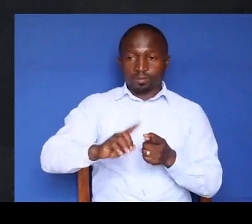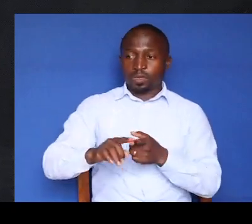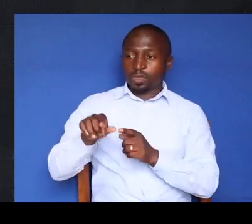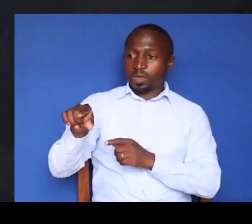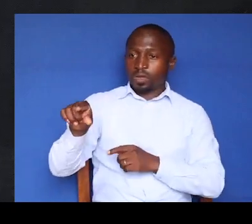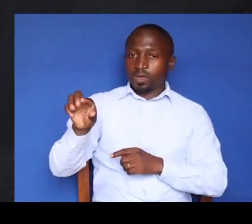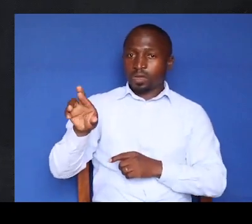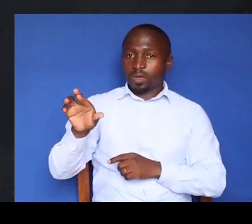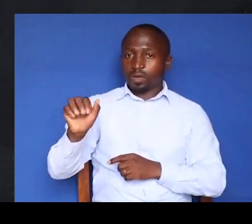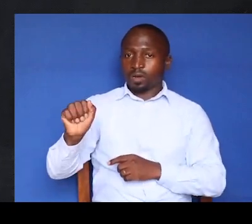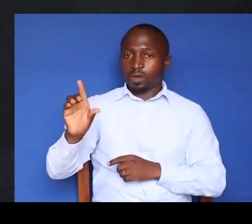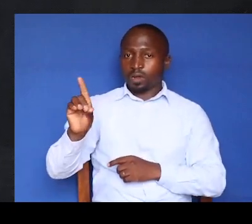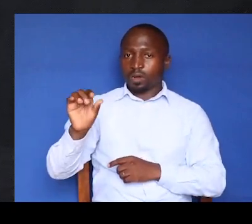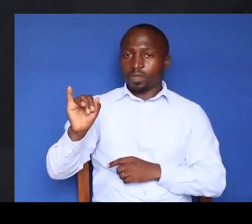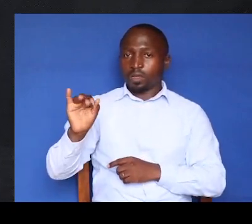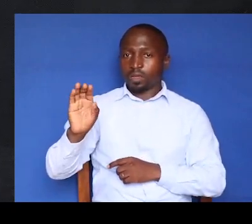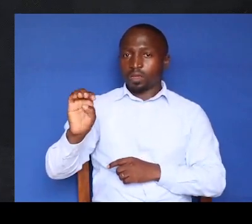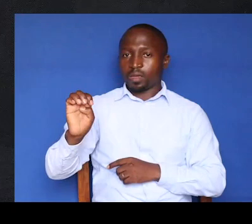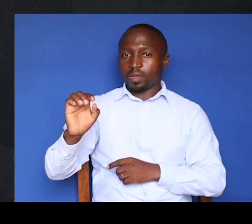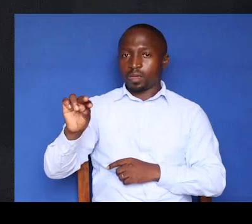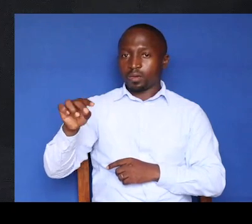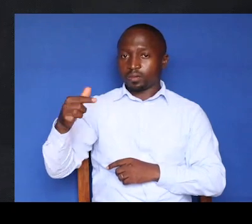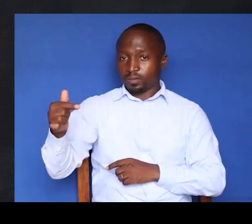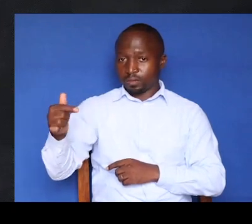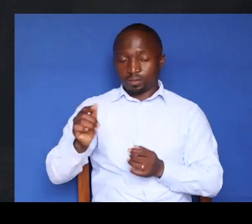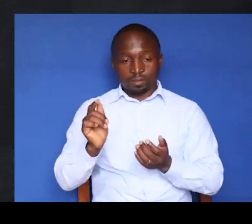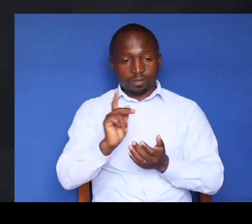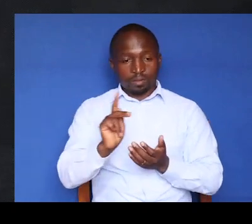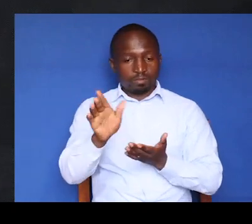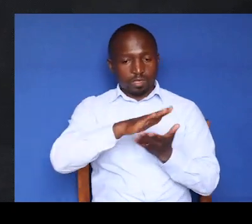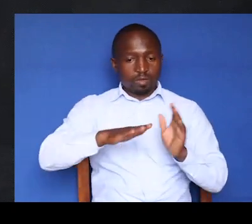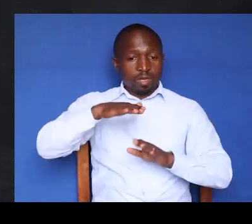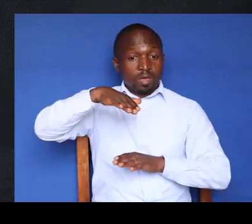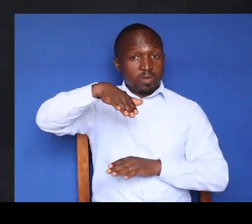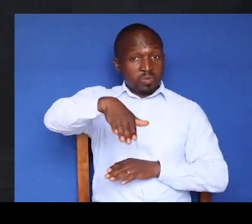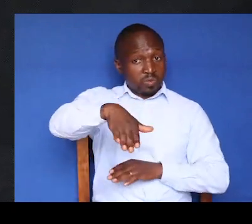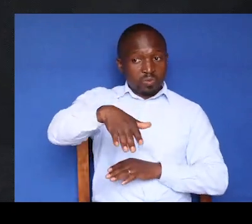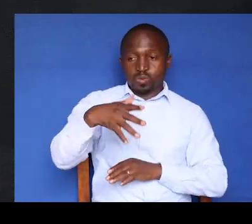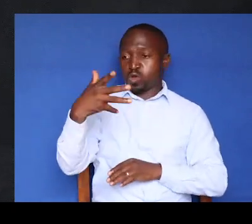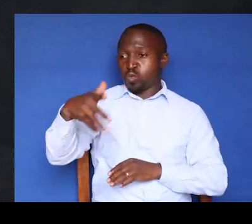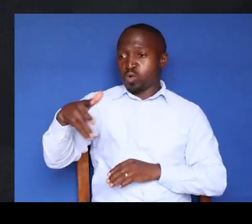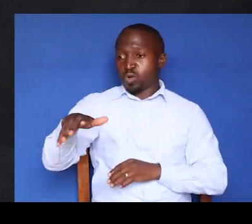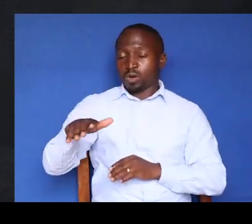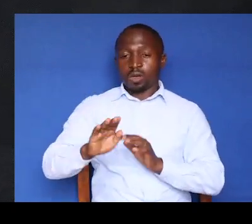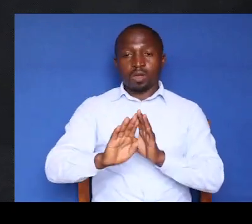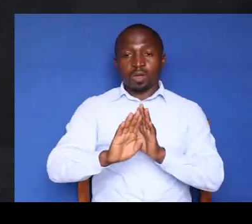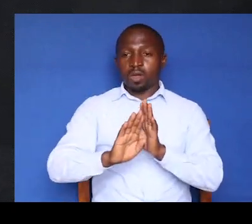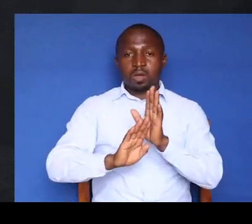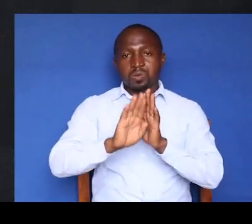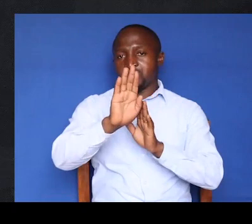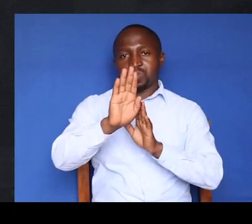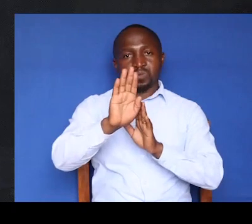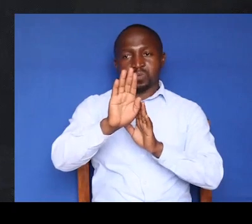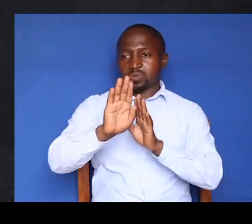where gradient steep, water volume easily fluctuates low, as it